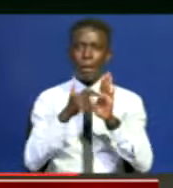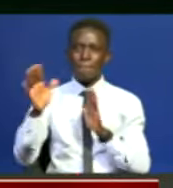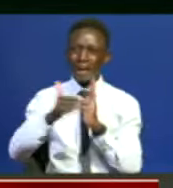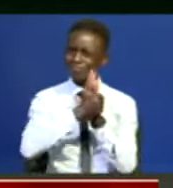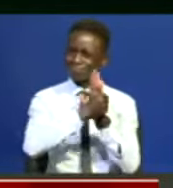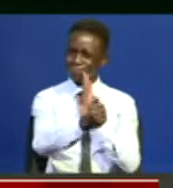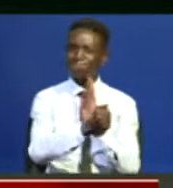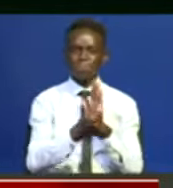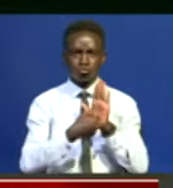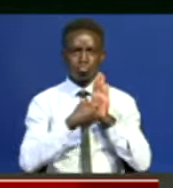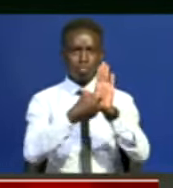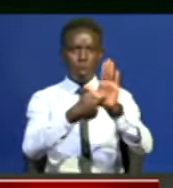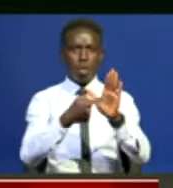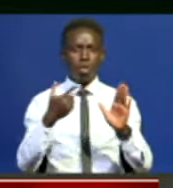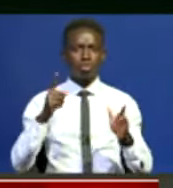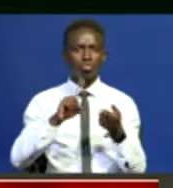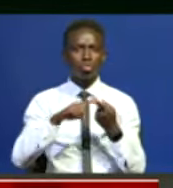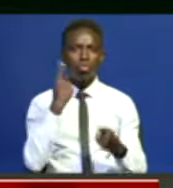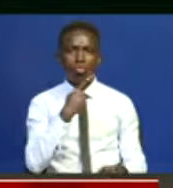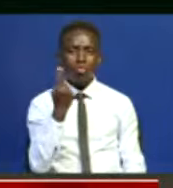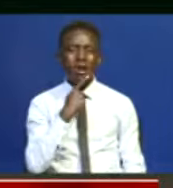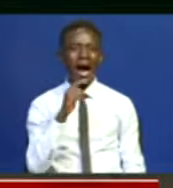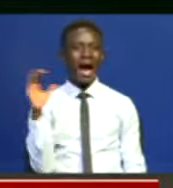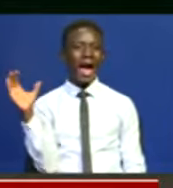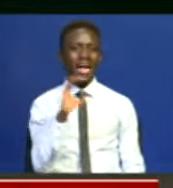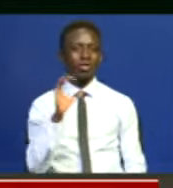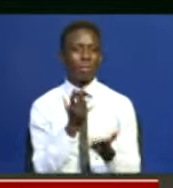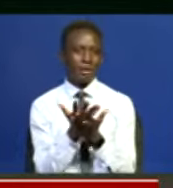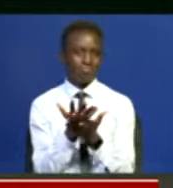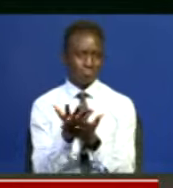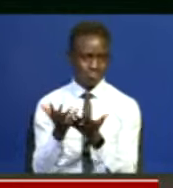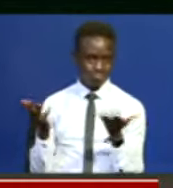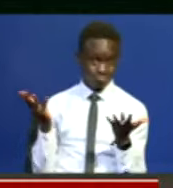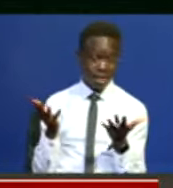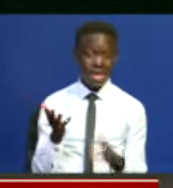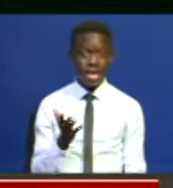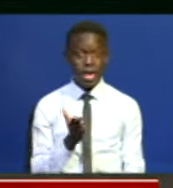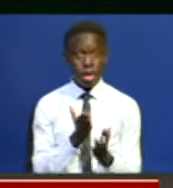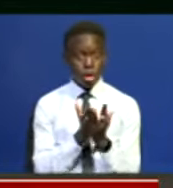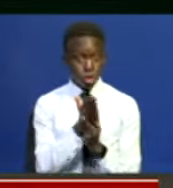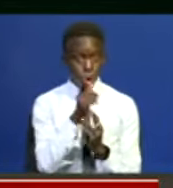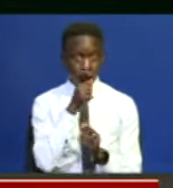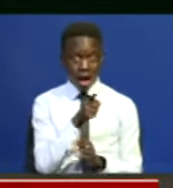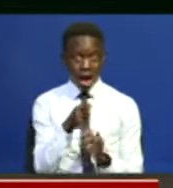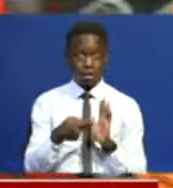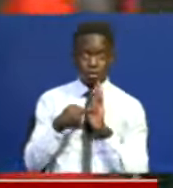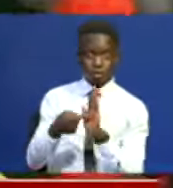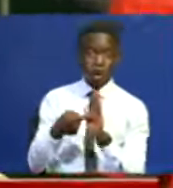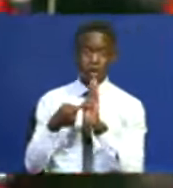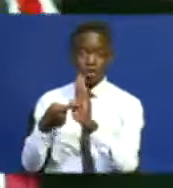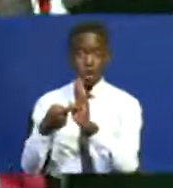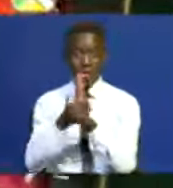to the clients who we host, and by doing so they earn an income.